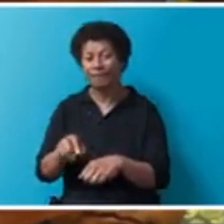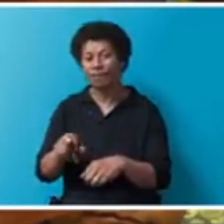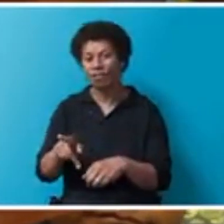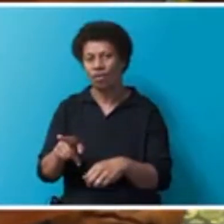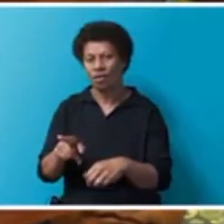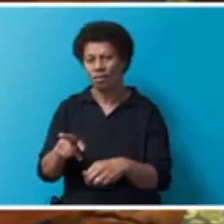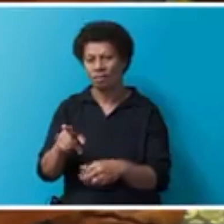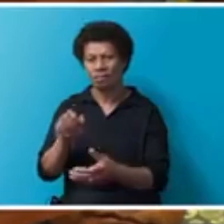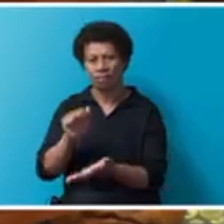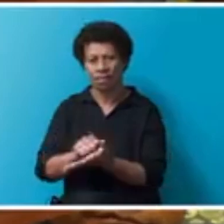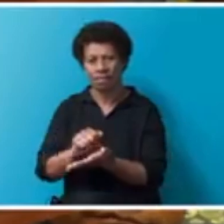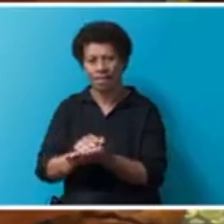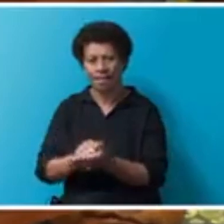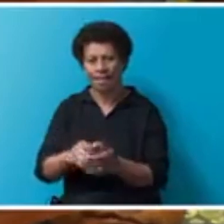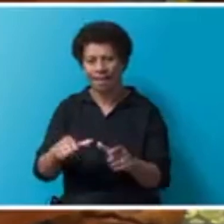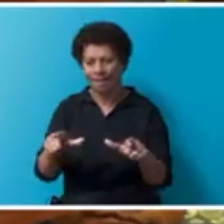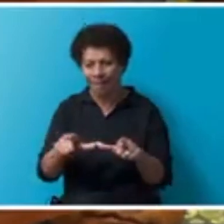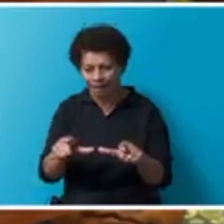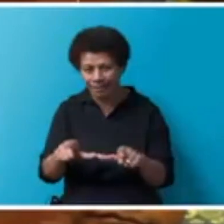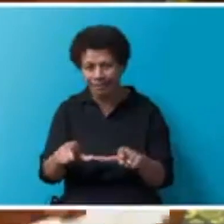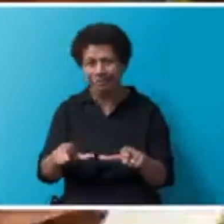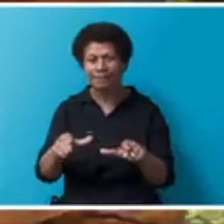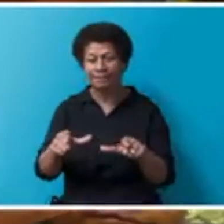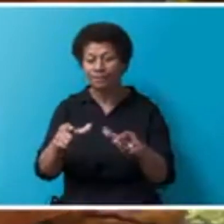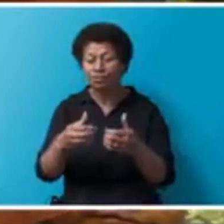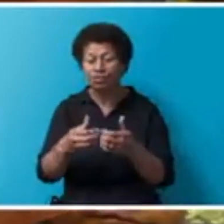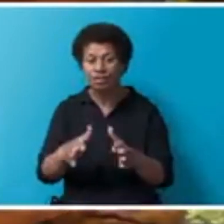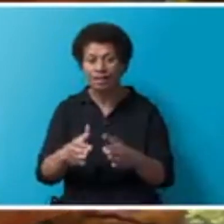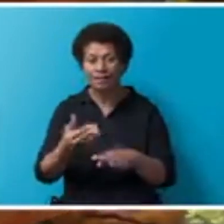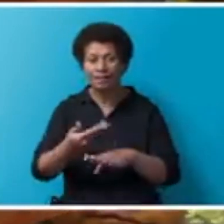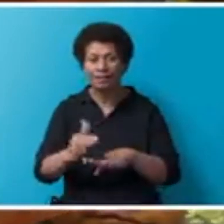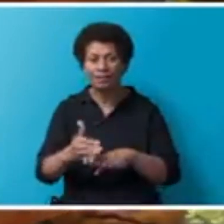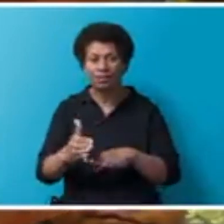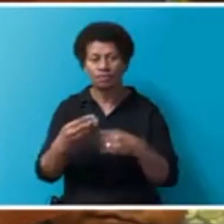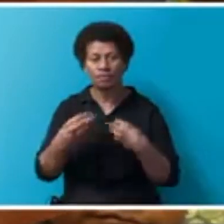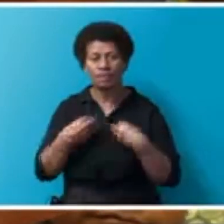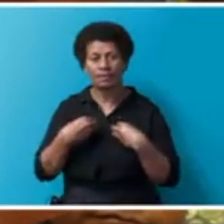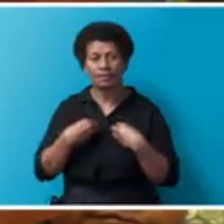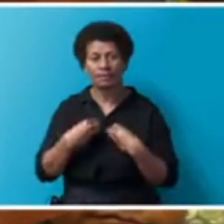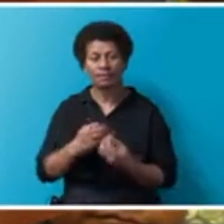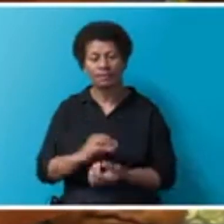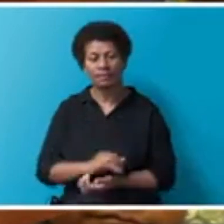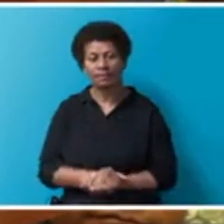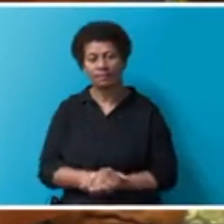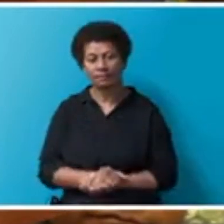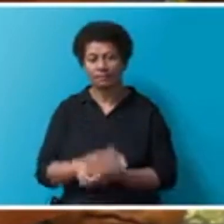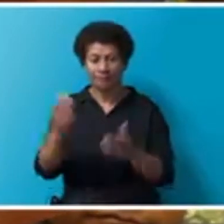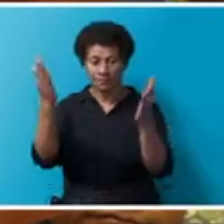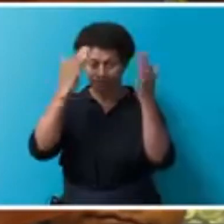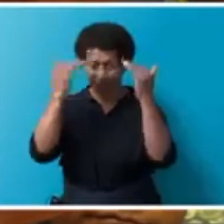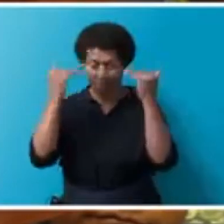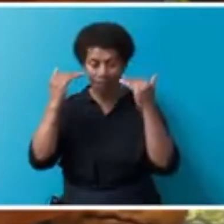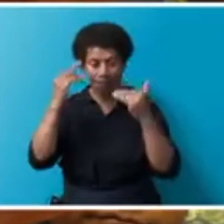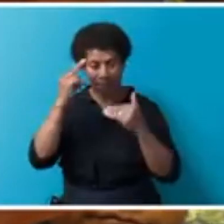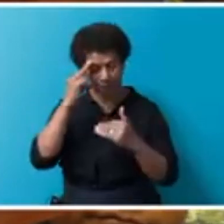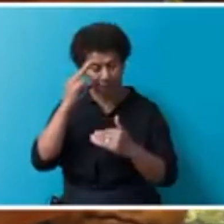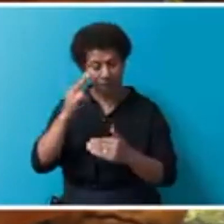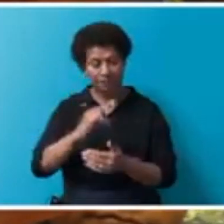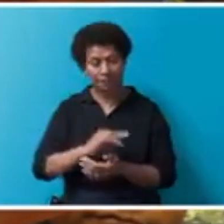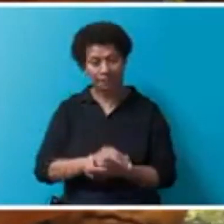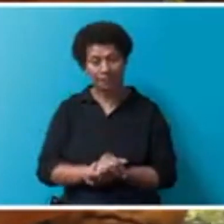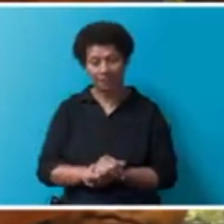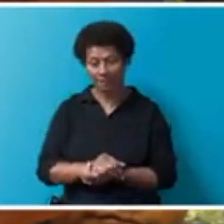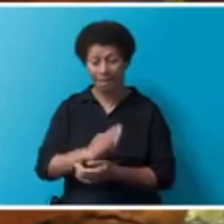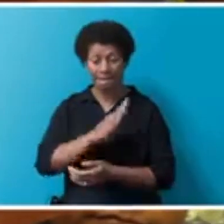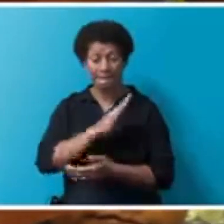necessary licenses and approvals to start their new businesses. Mr. Speaker, the budget support